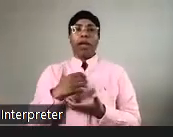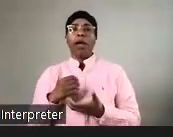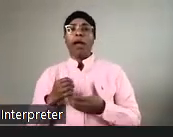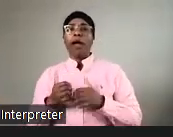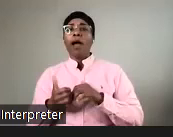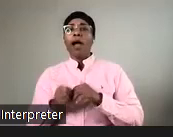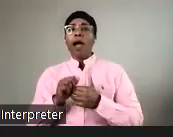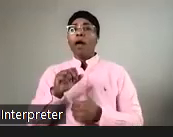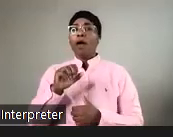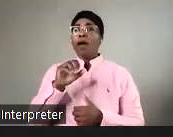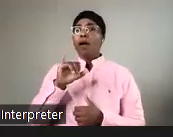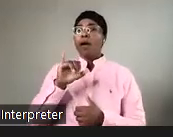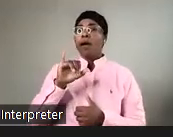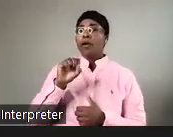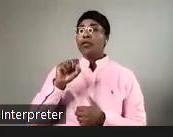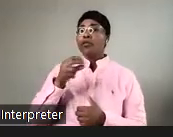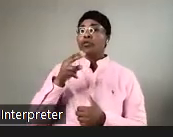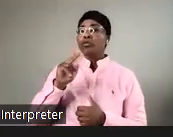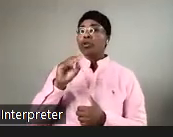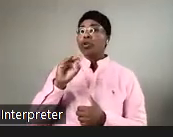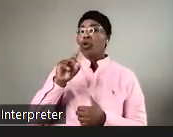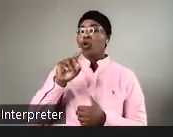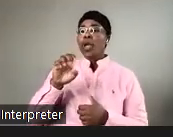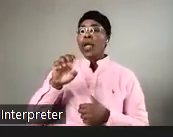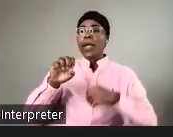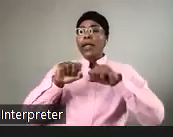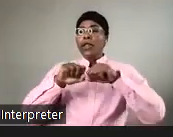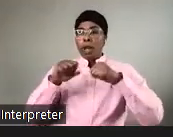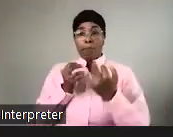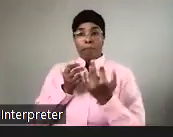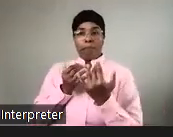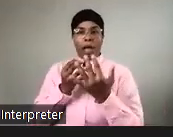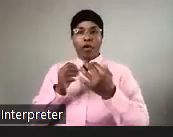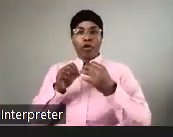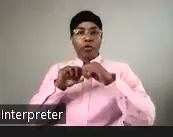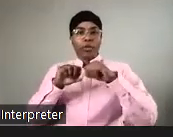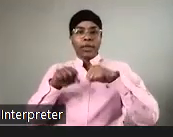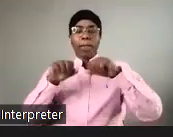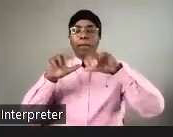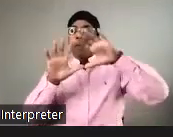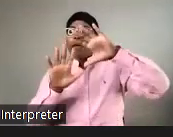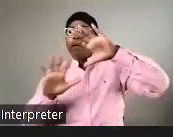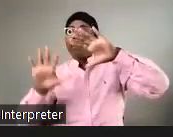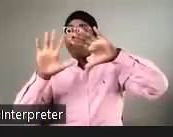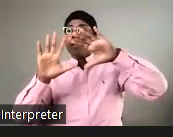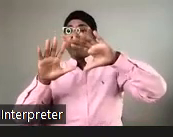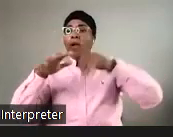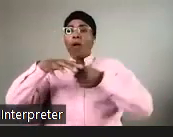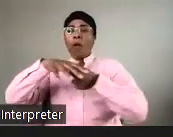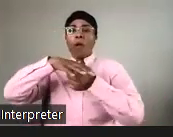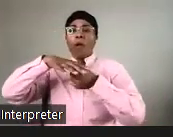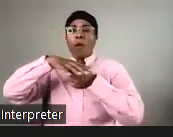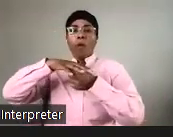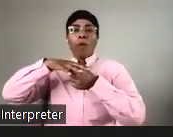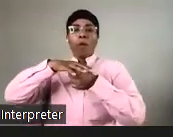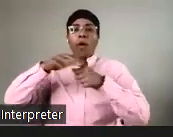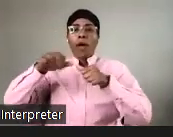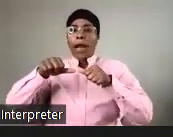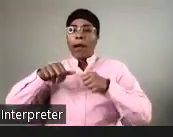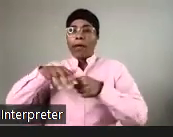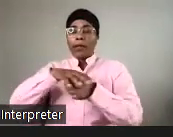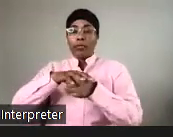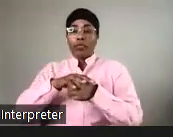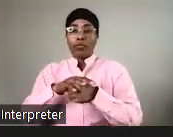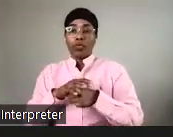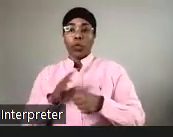boreal forest ecosystems. To do that, we used, I say we loosely, this was really a bunch of work that the Forest